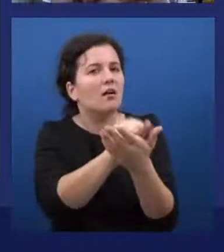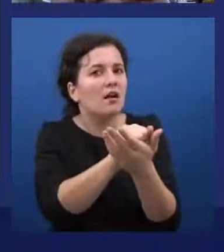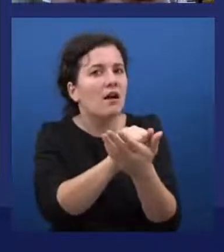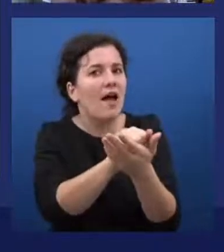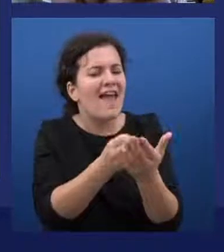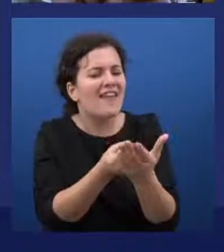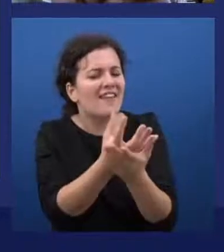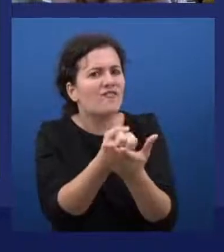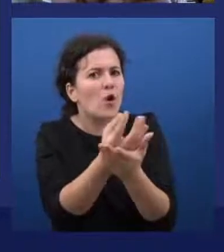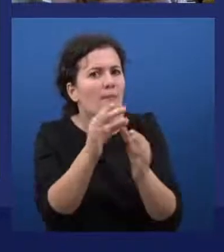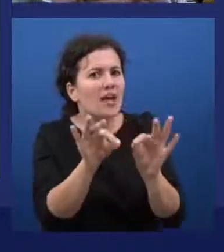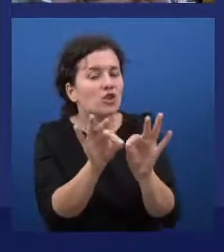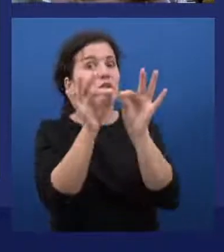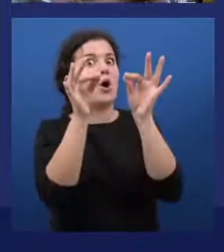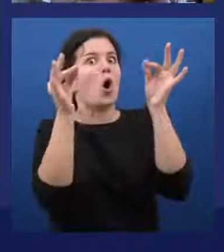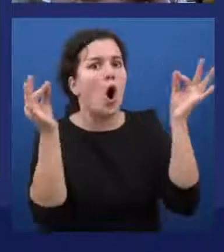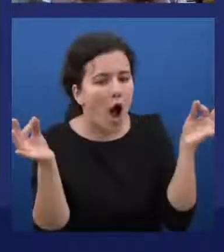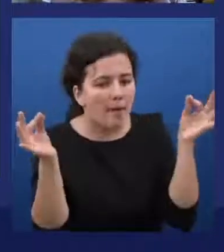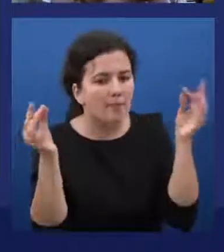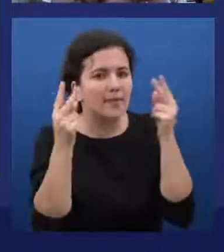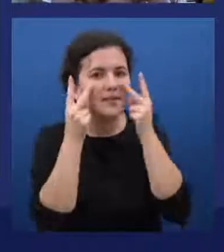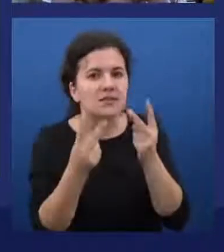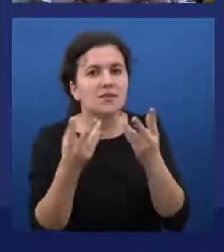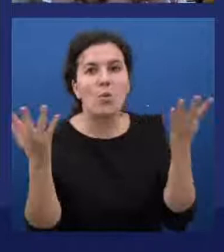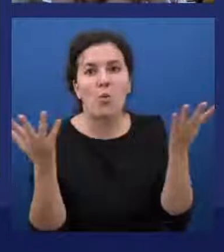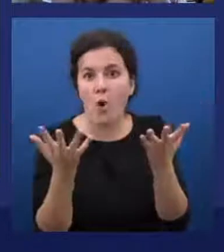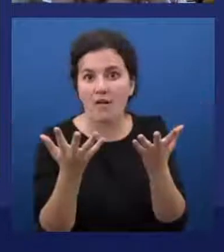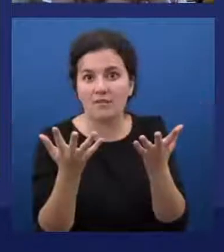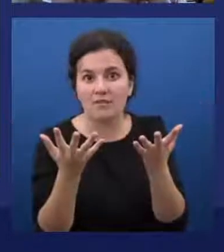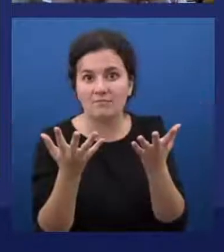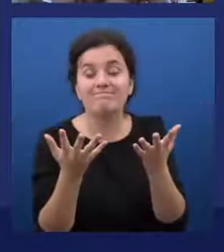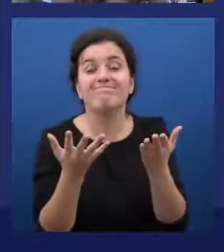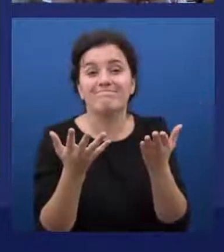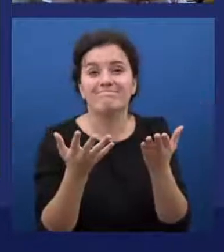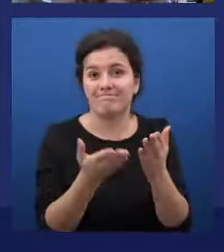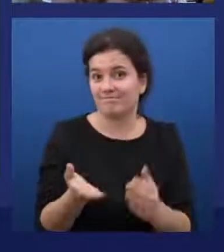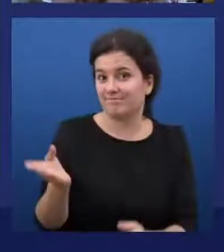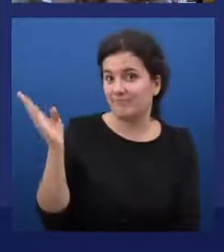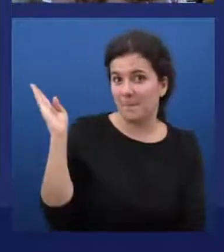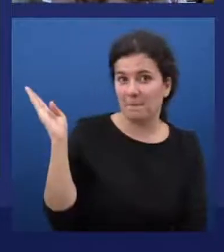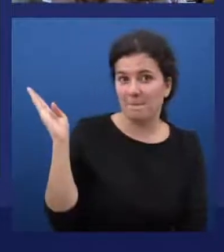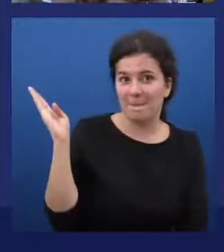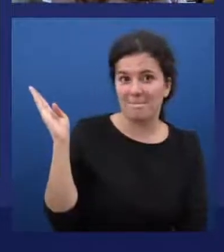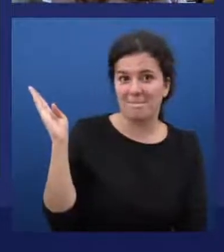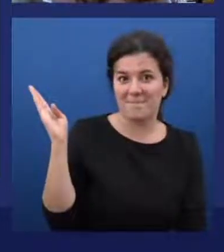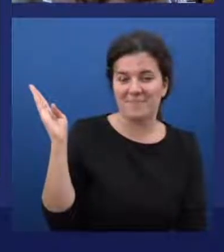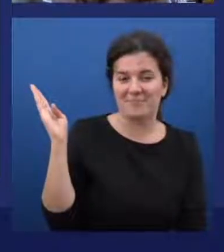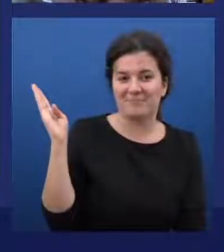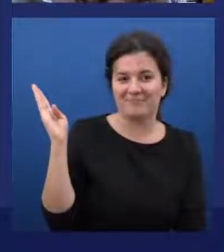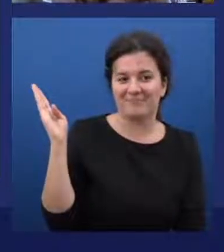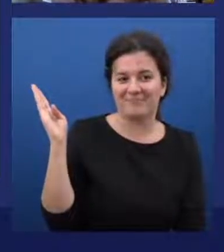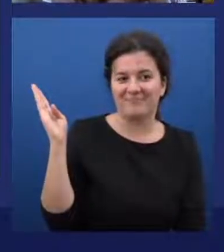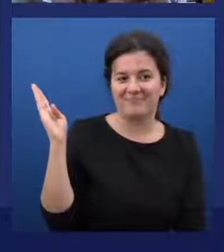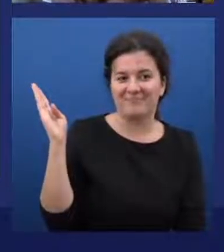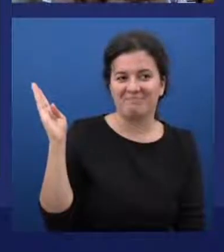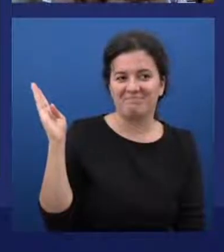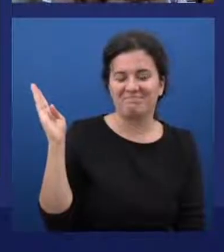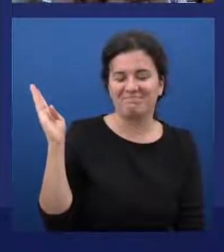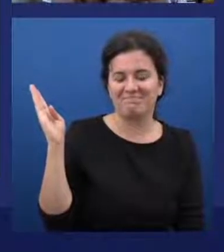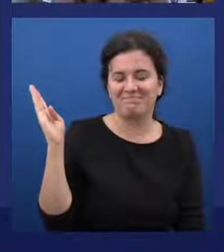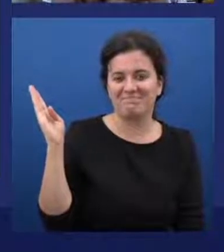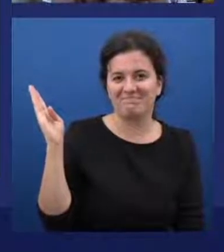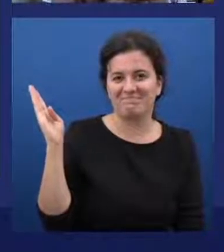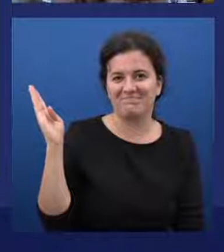really quickly because the data set is not that huge. So it's going to be pretty